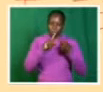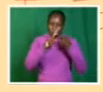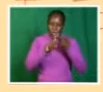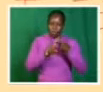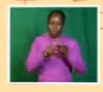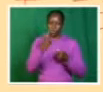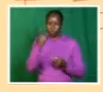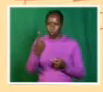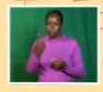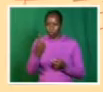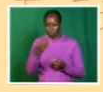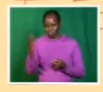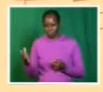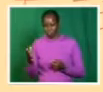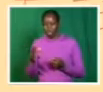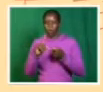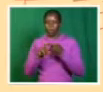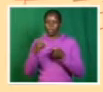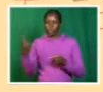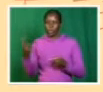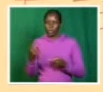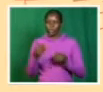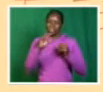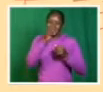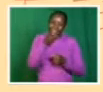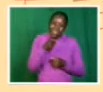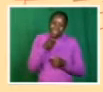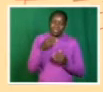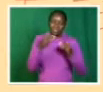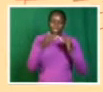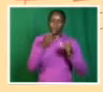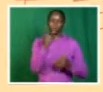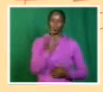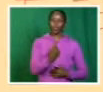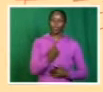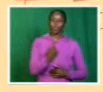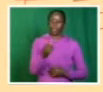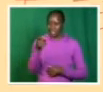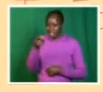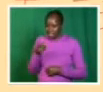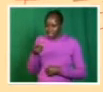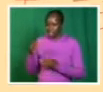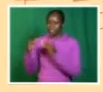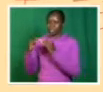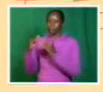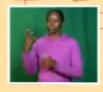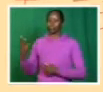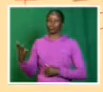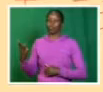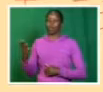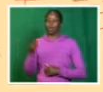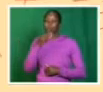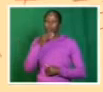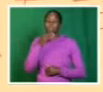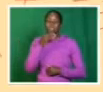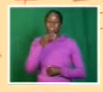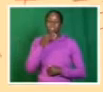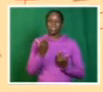1, both sides. You get x equals to 1 and x equals to 4. So these are the